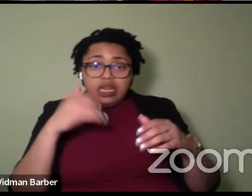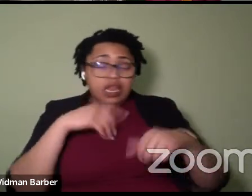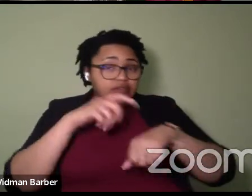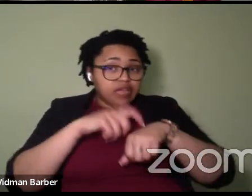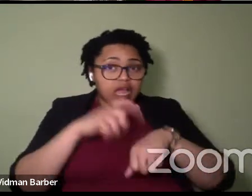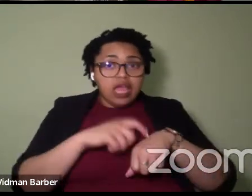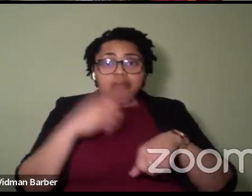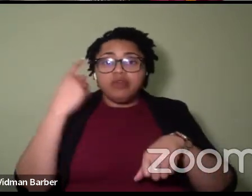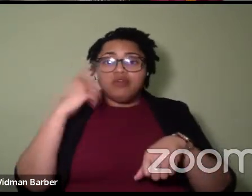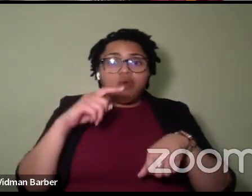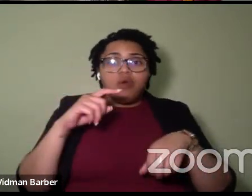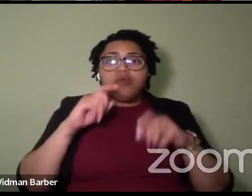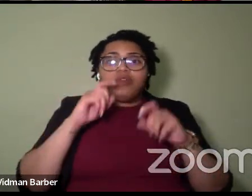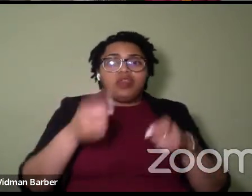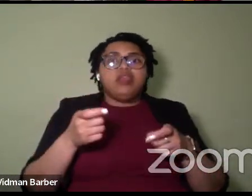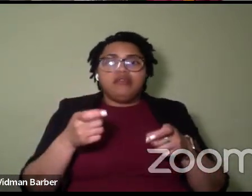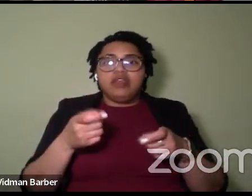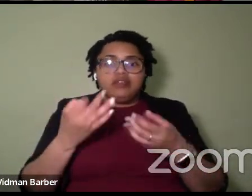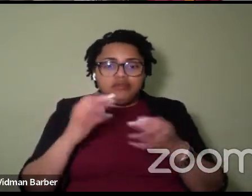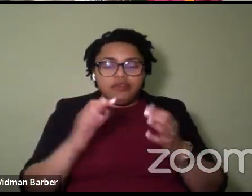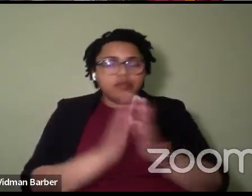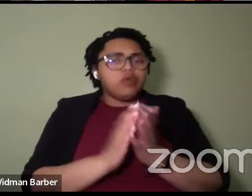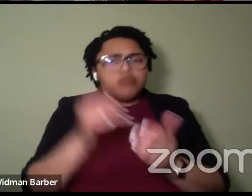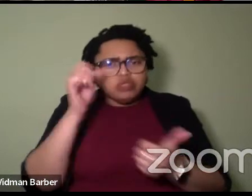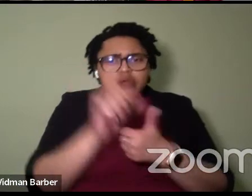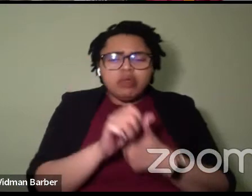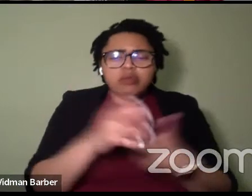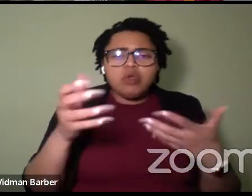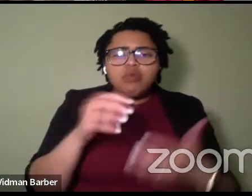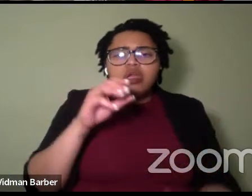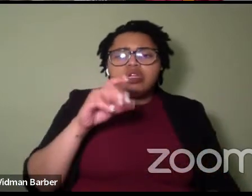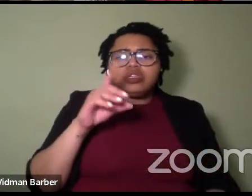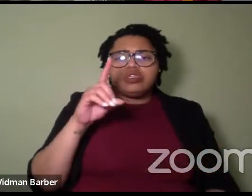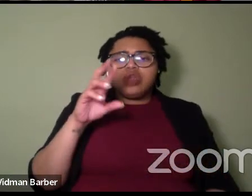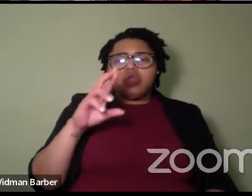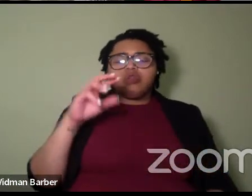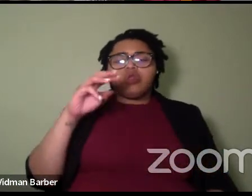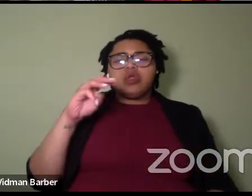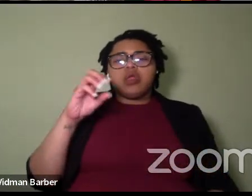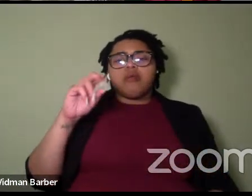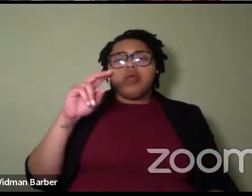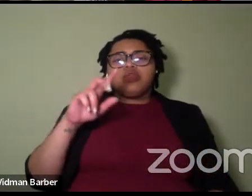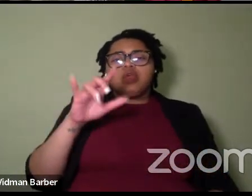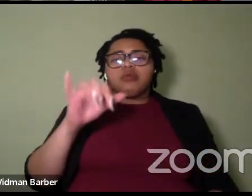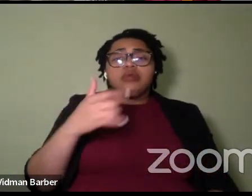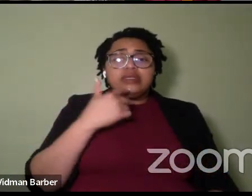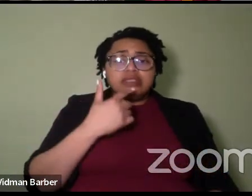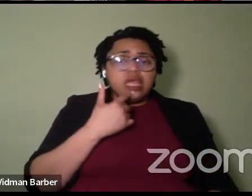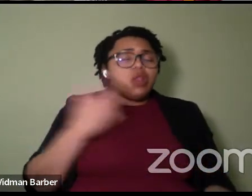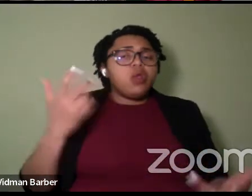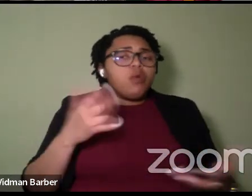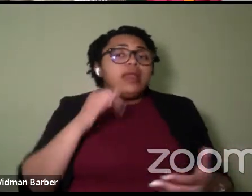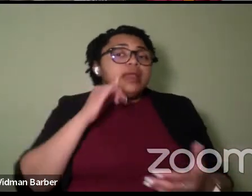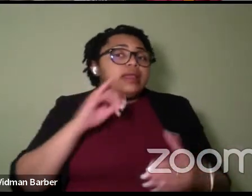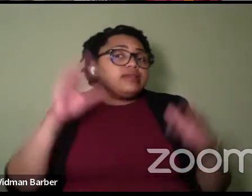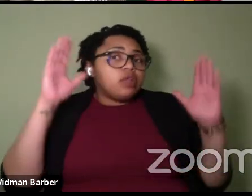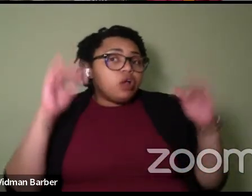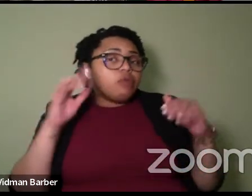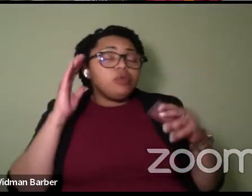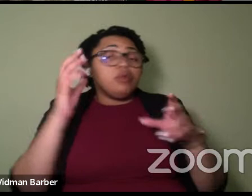Dr. Montgomery said about hope. What is hope? And put that into the chat and you will be getting a free copy. I'm looking